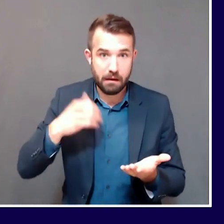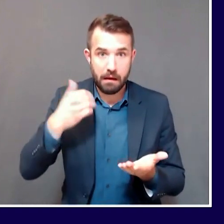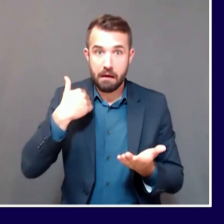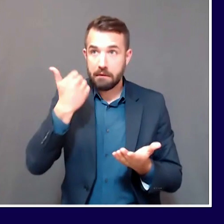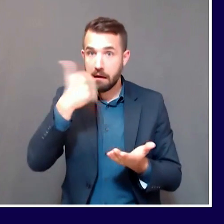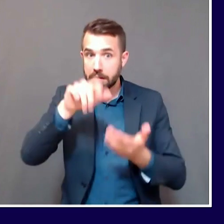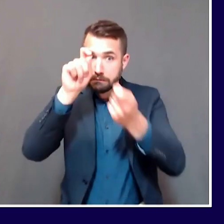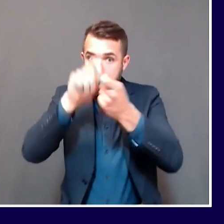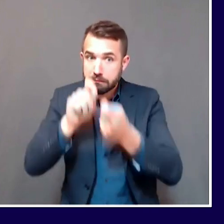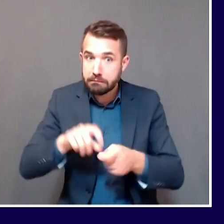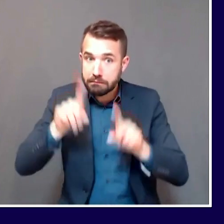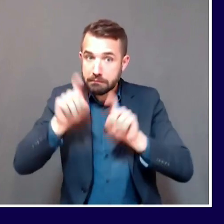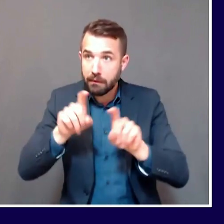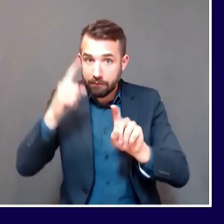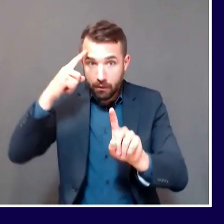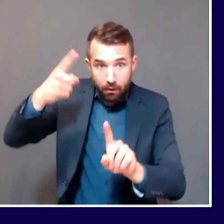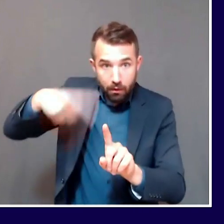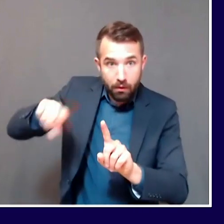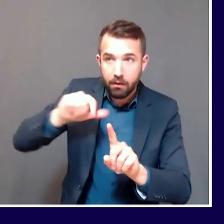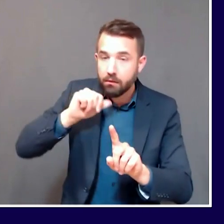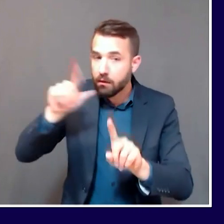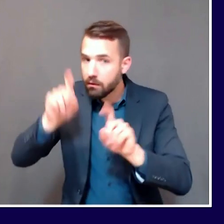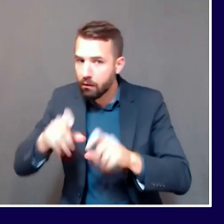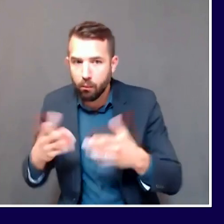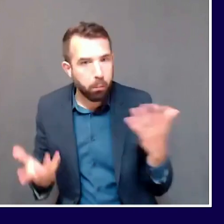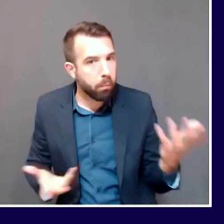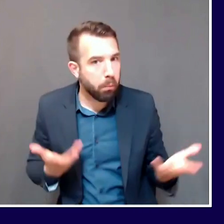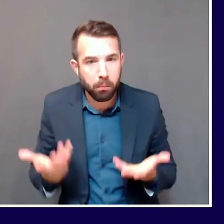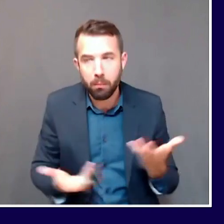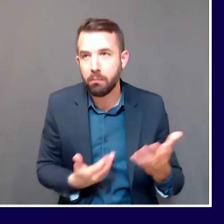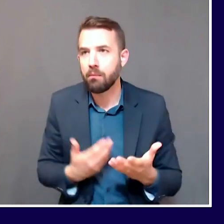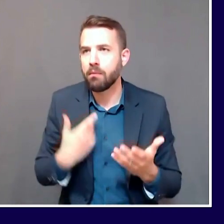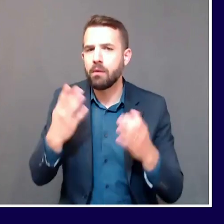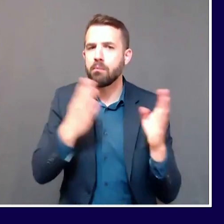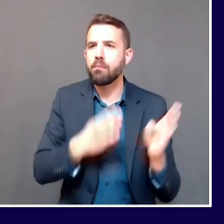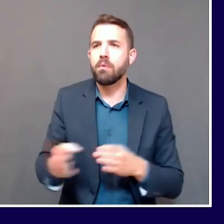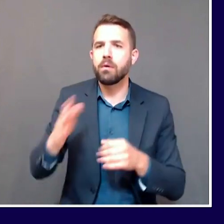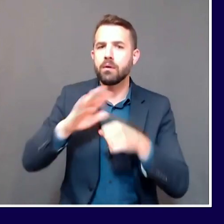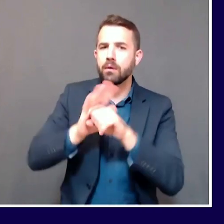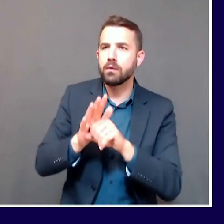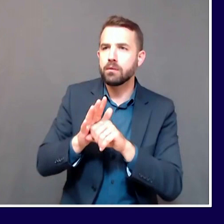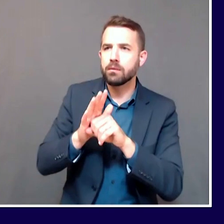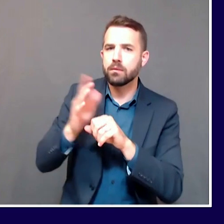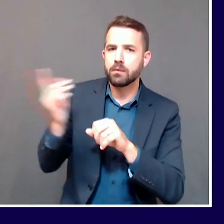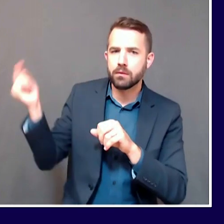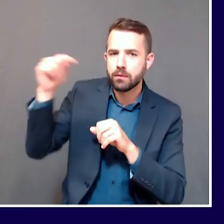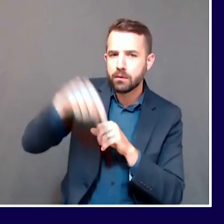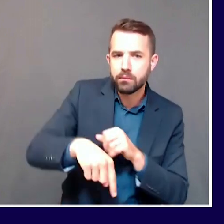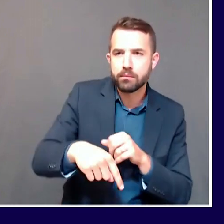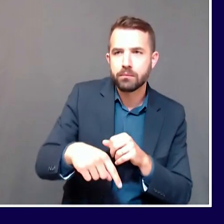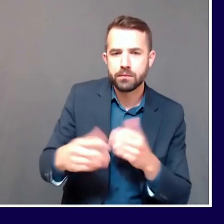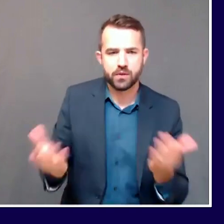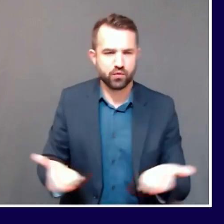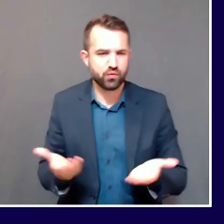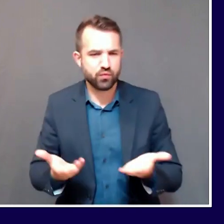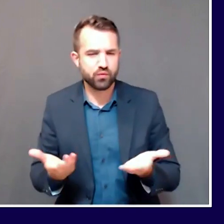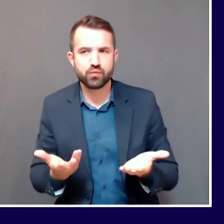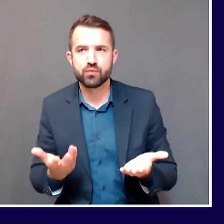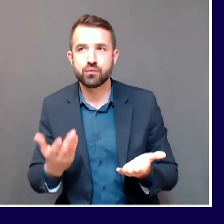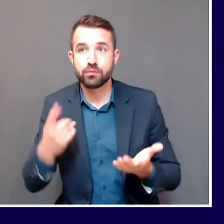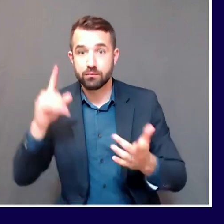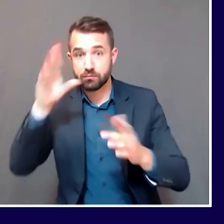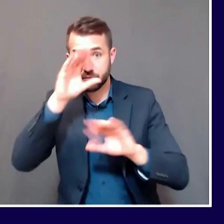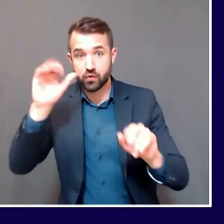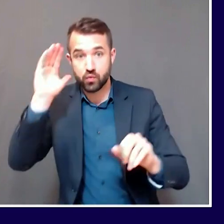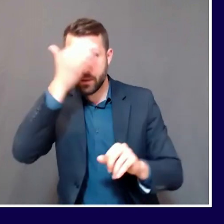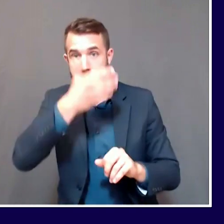not testing, or what is being planned with regard to COVID and their trip here. The president has said he's not really fond of